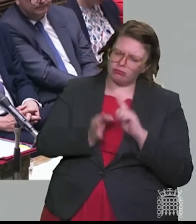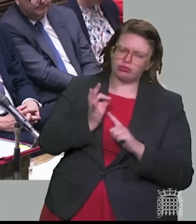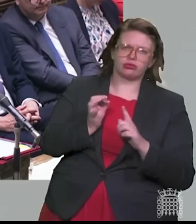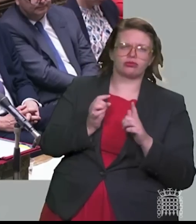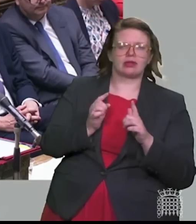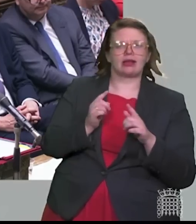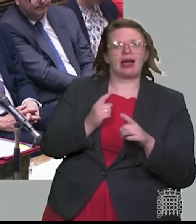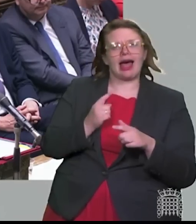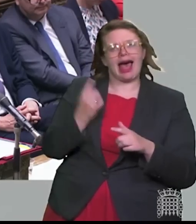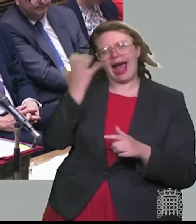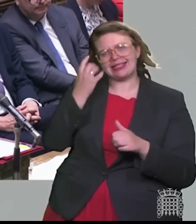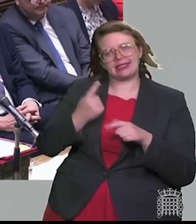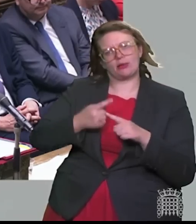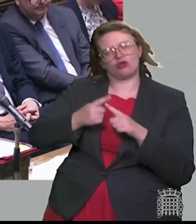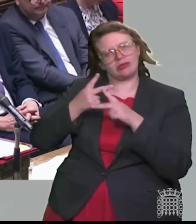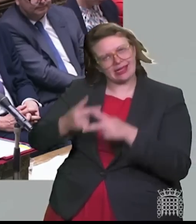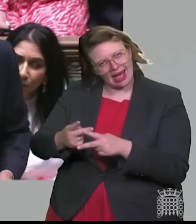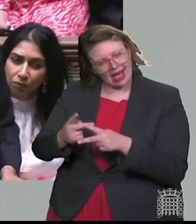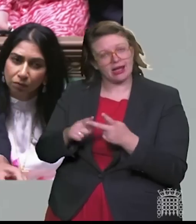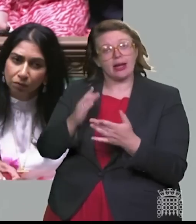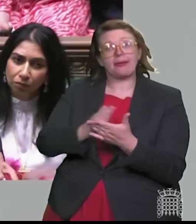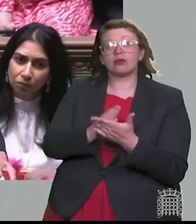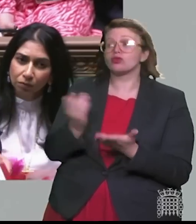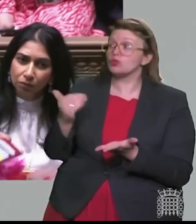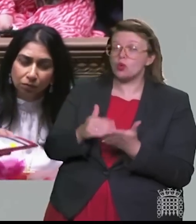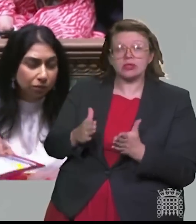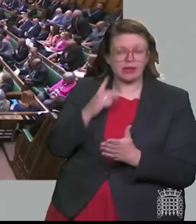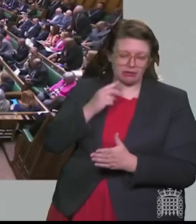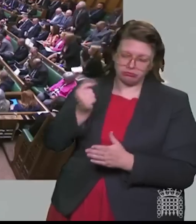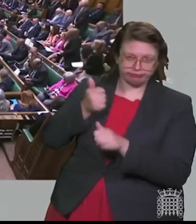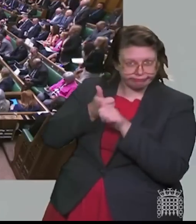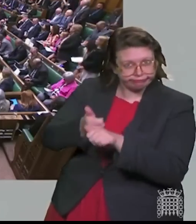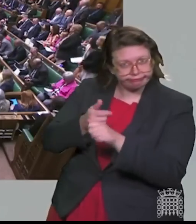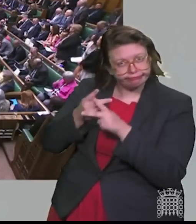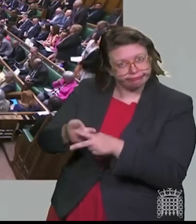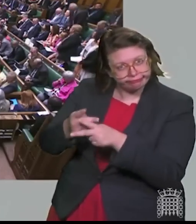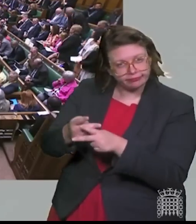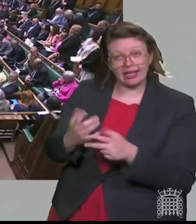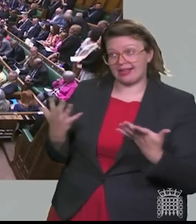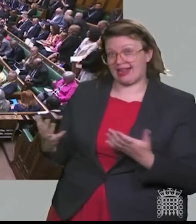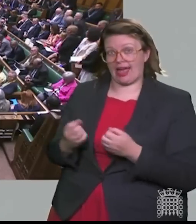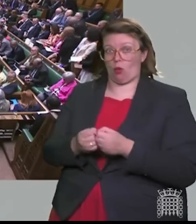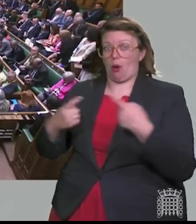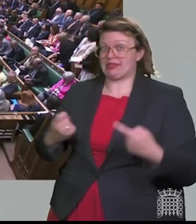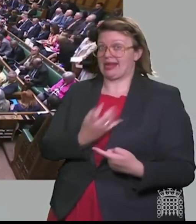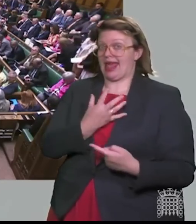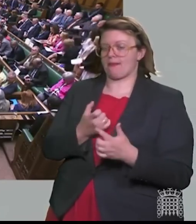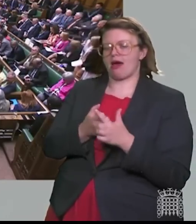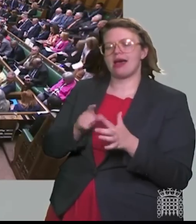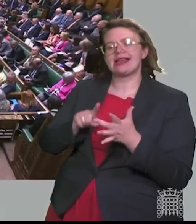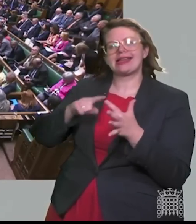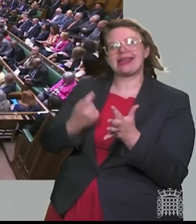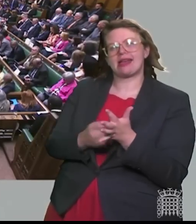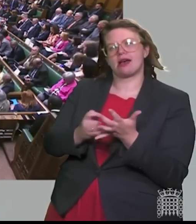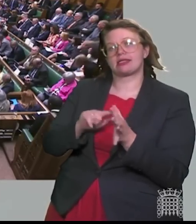ensure that people get the care they need easier, faster and closer to home. Leader of the Opposition, Keir Starmer.